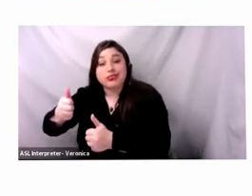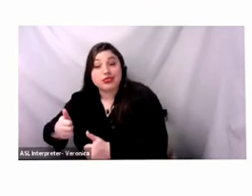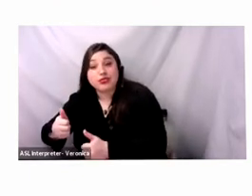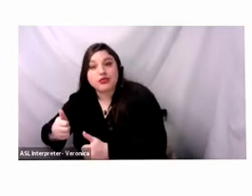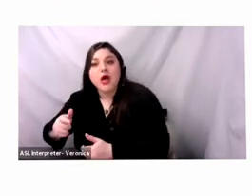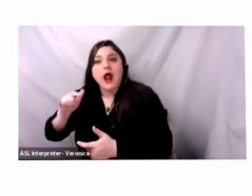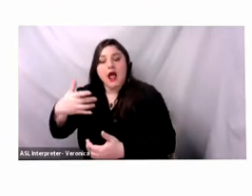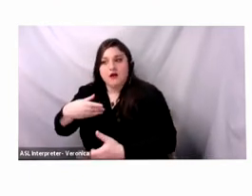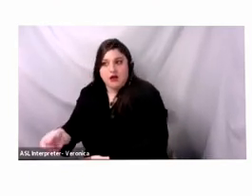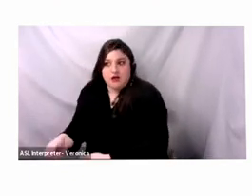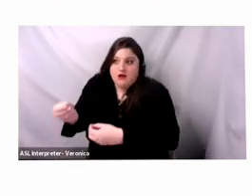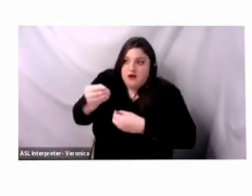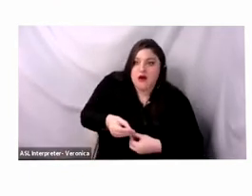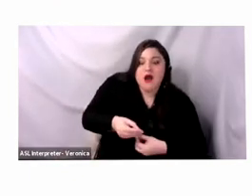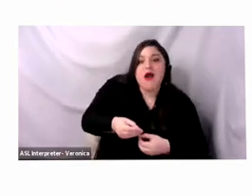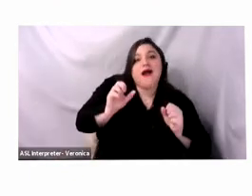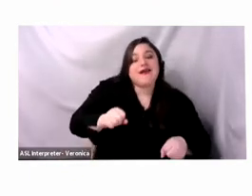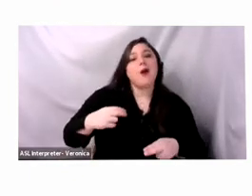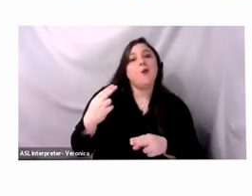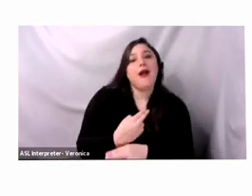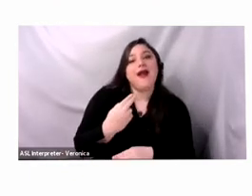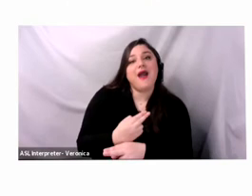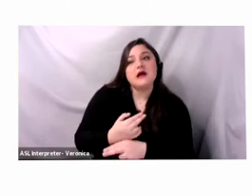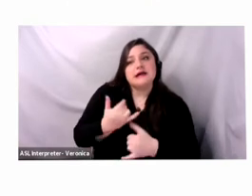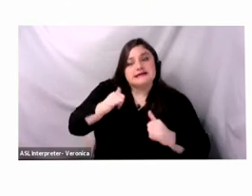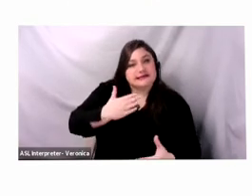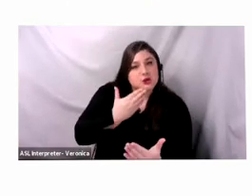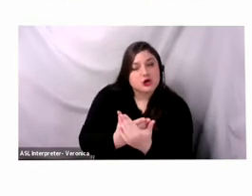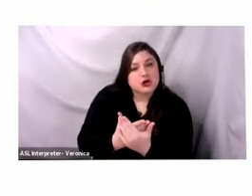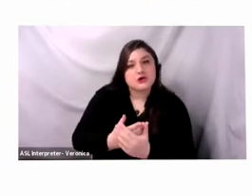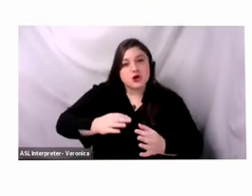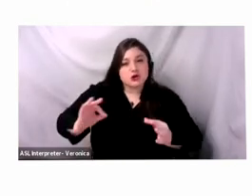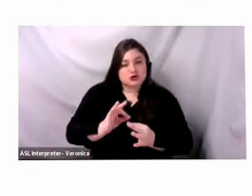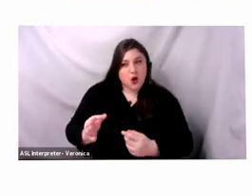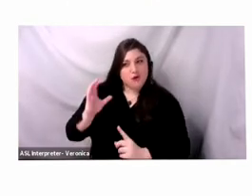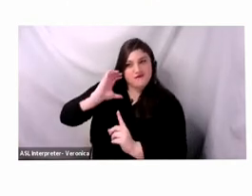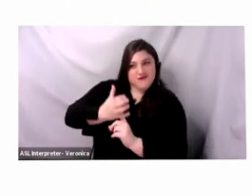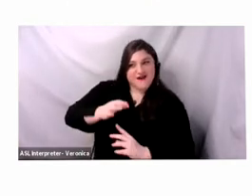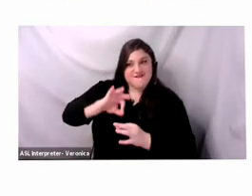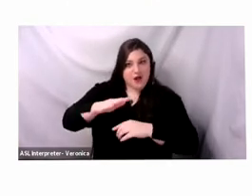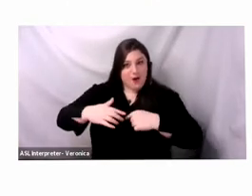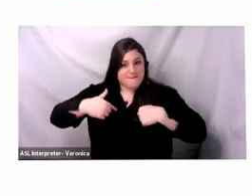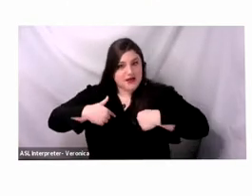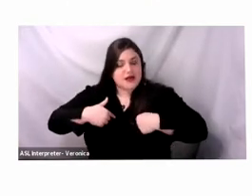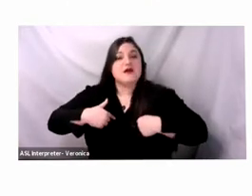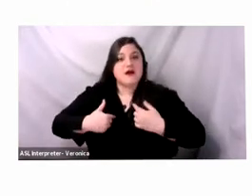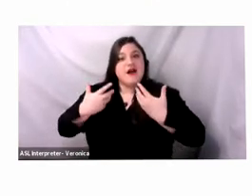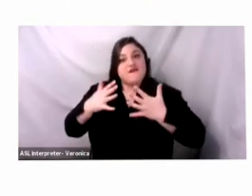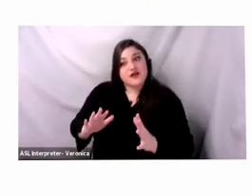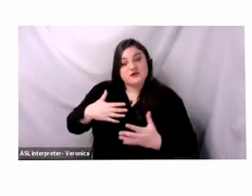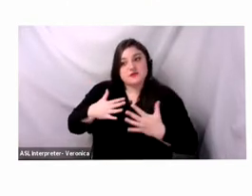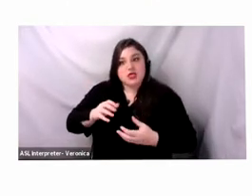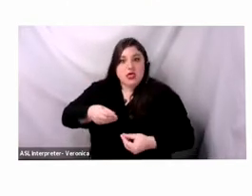shoe and turn it to brown, or brown shoe and turn it to black. You know, because it's like a, you